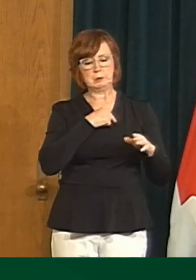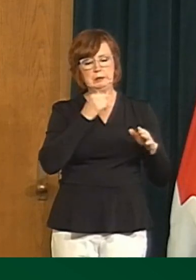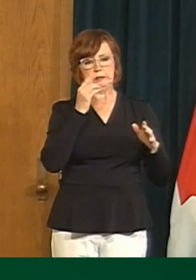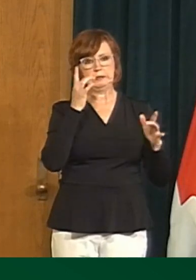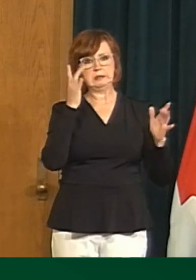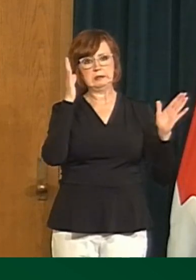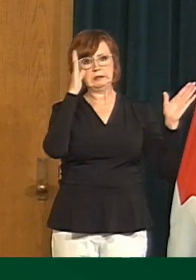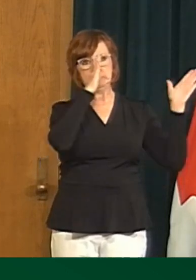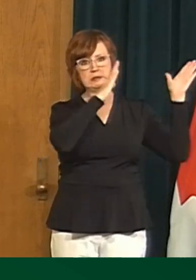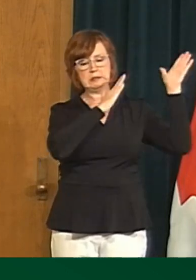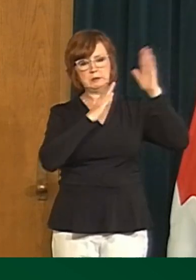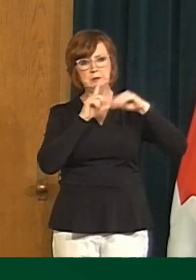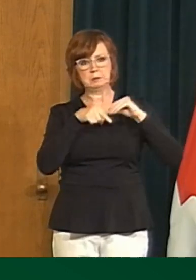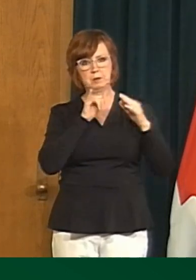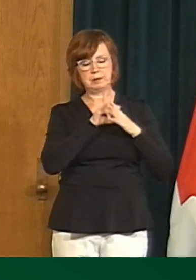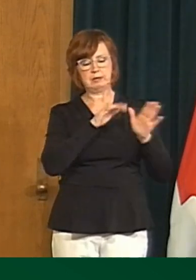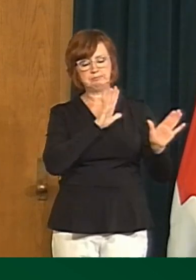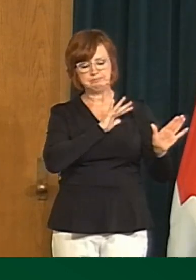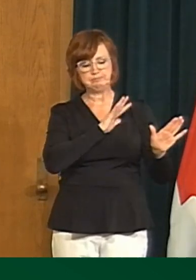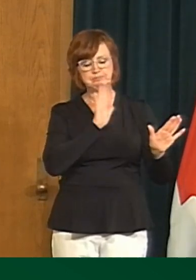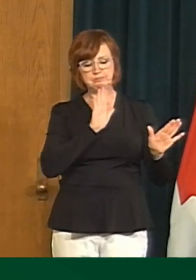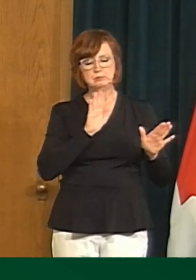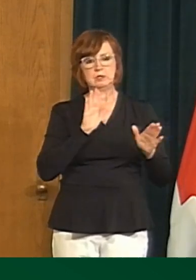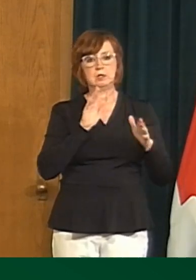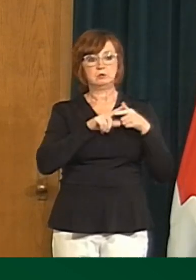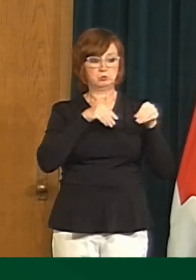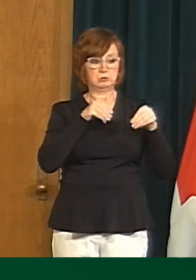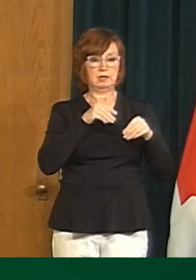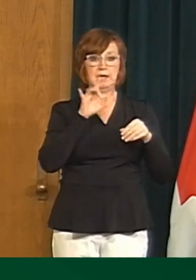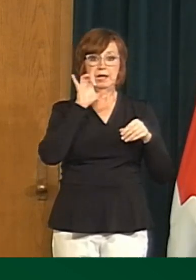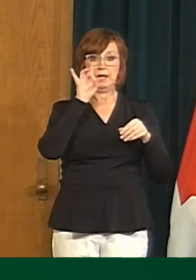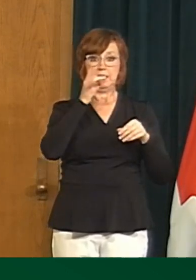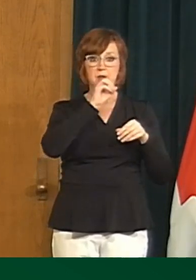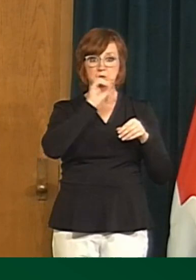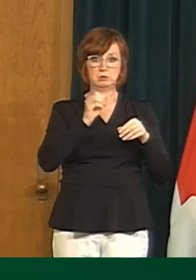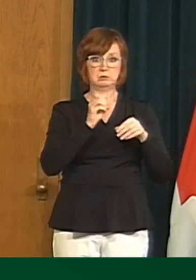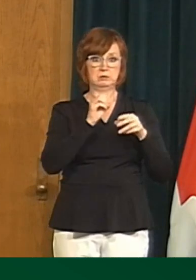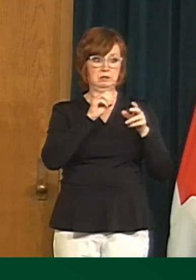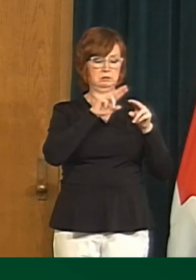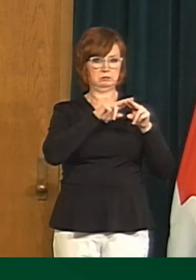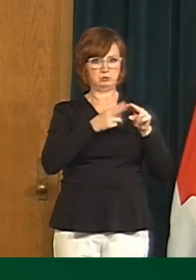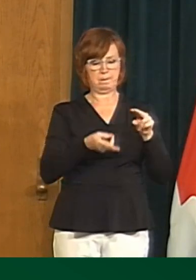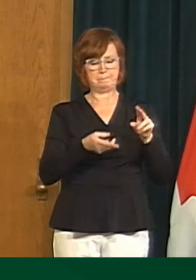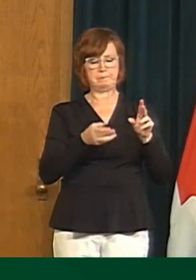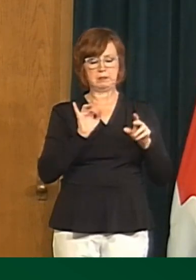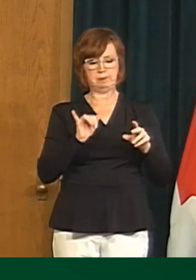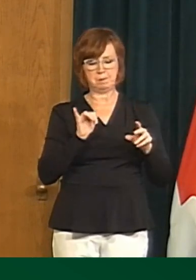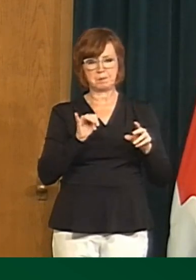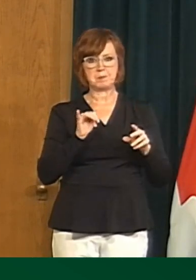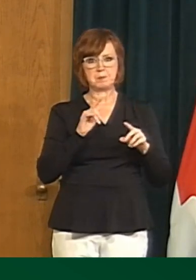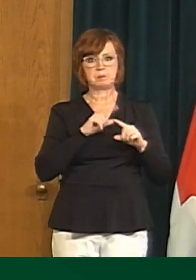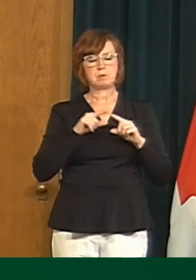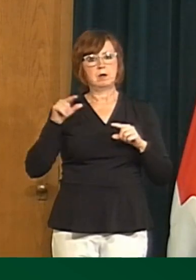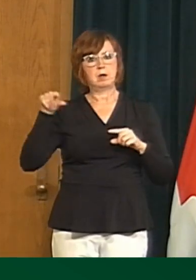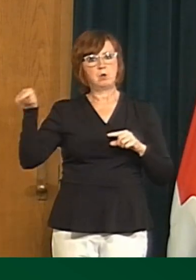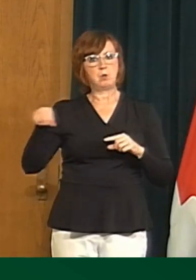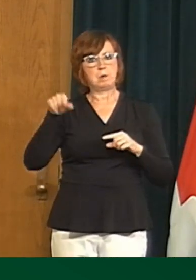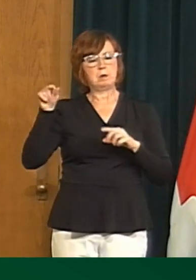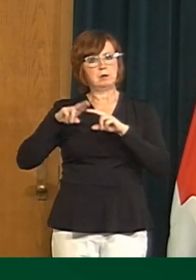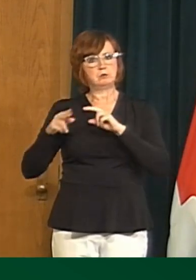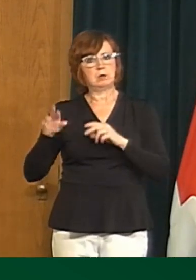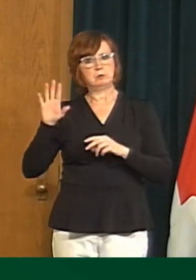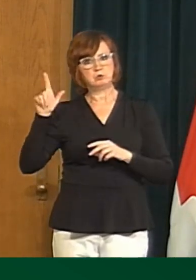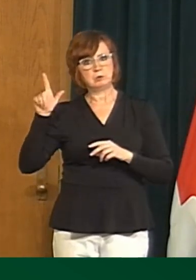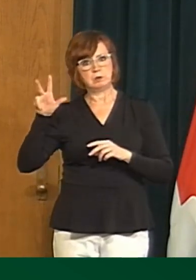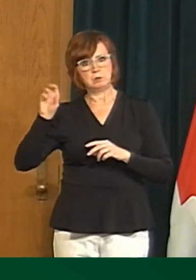and that is what drives our economy here in Saskatchewan. When you look at other provinces such as Quebec down